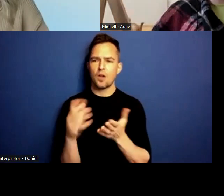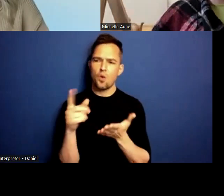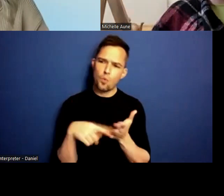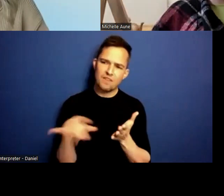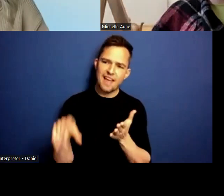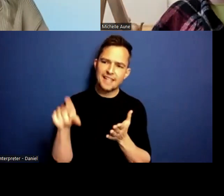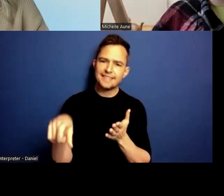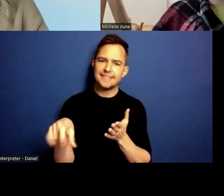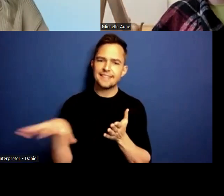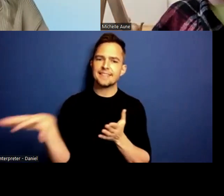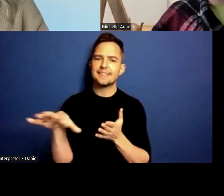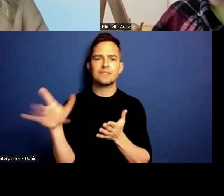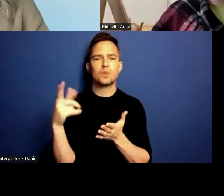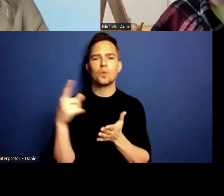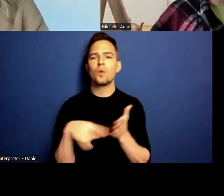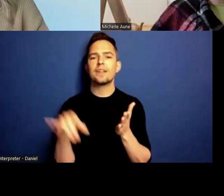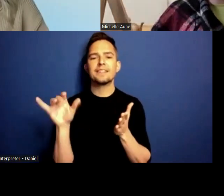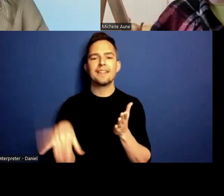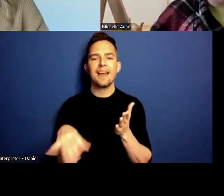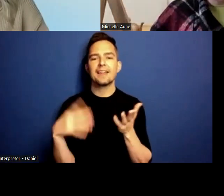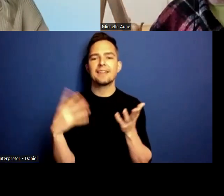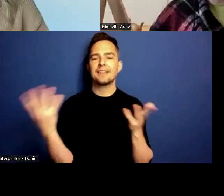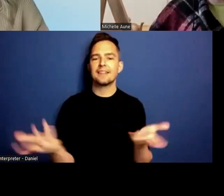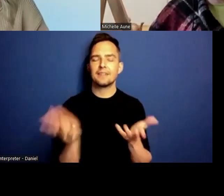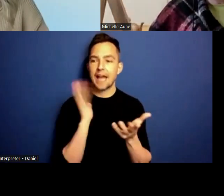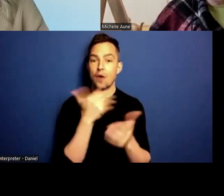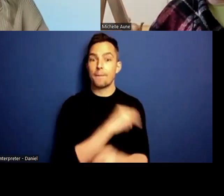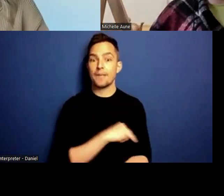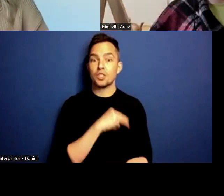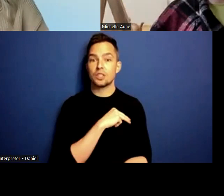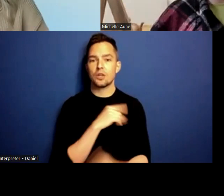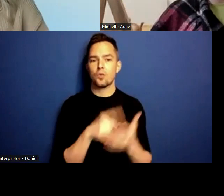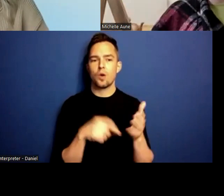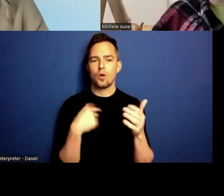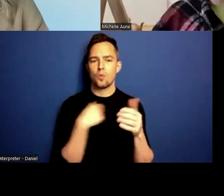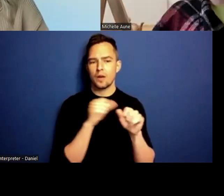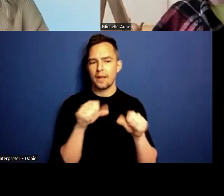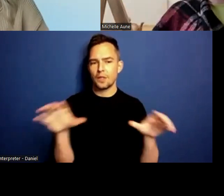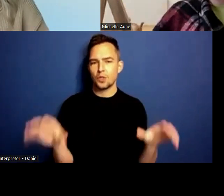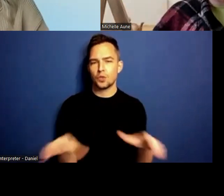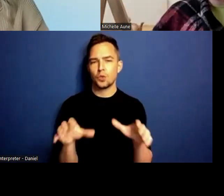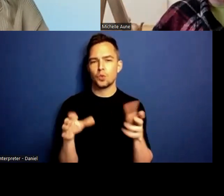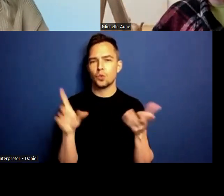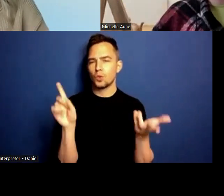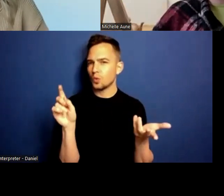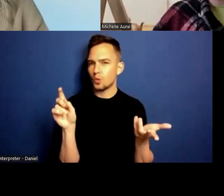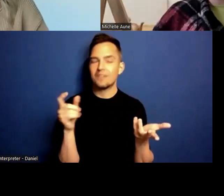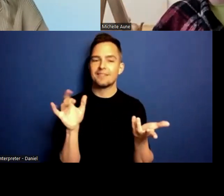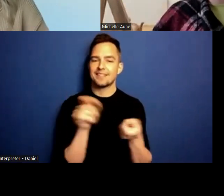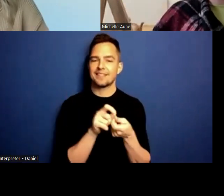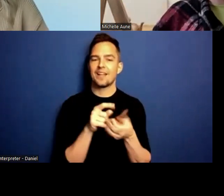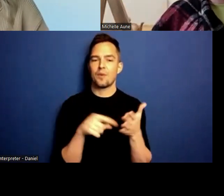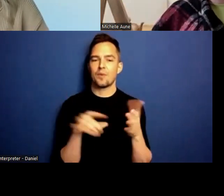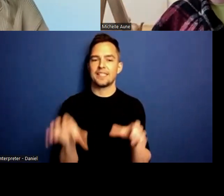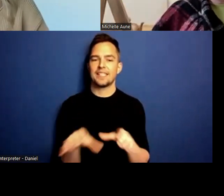need? What is it that, our mission, what is it that we could do? And that's exactly what we did. We sat